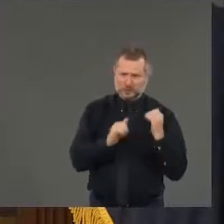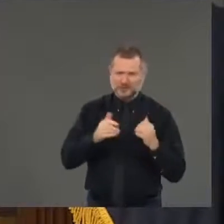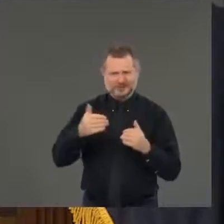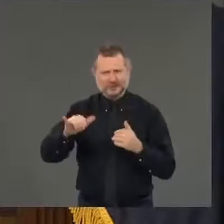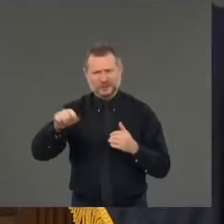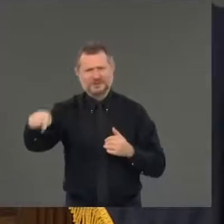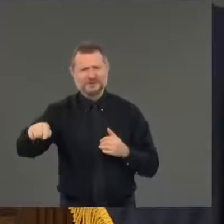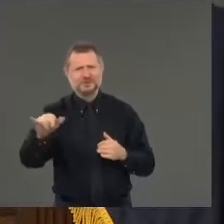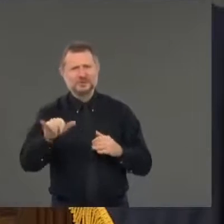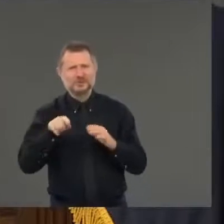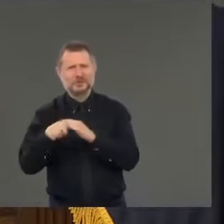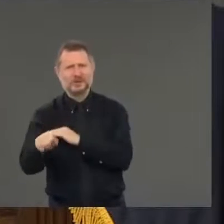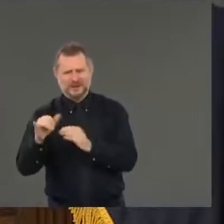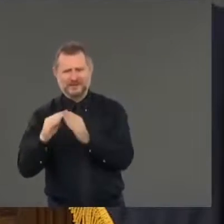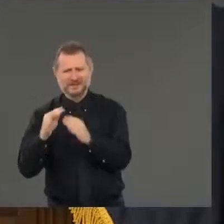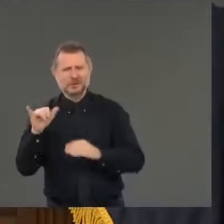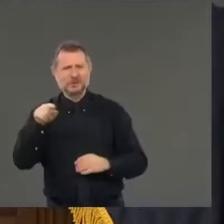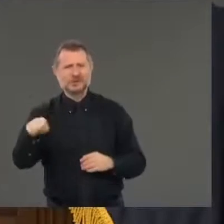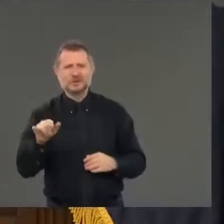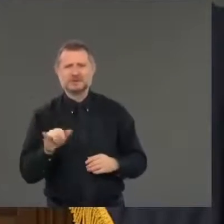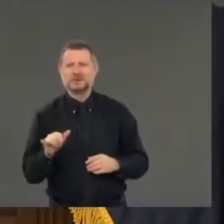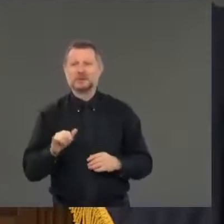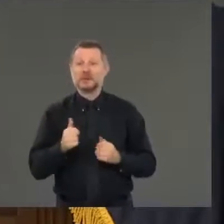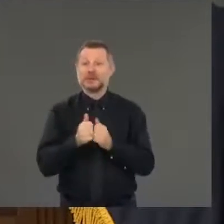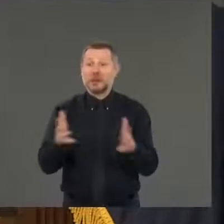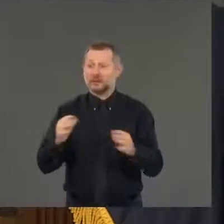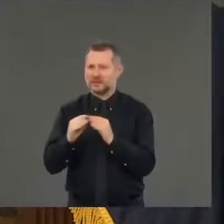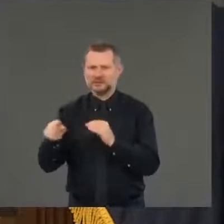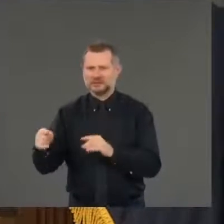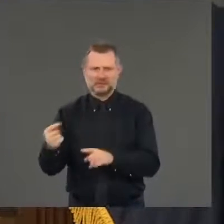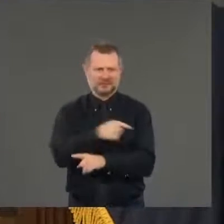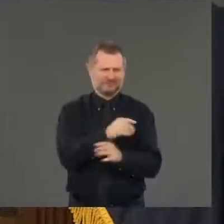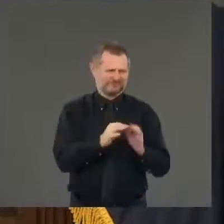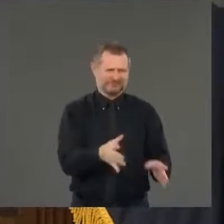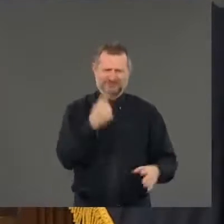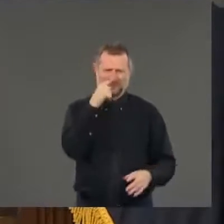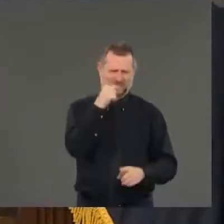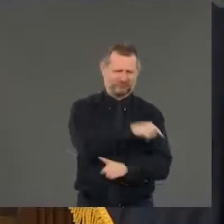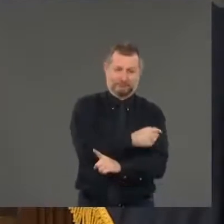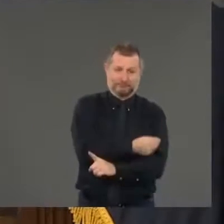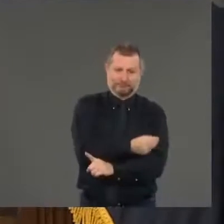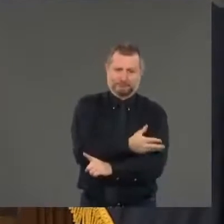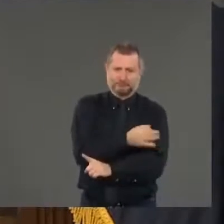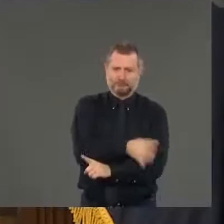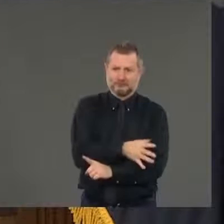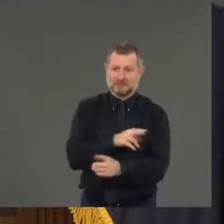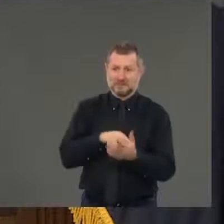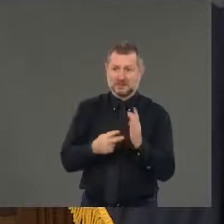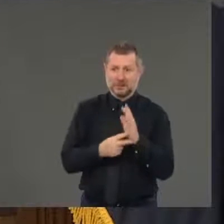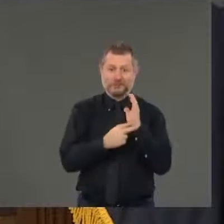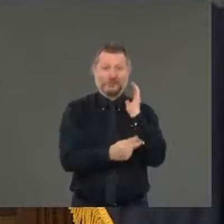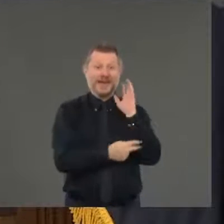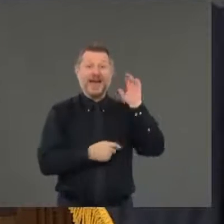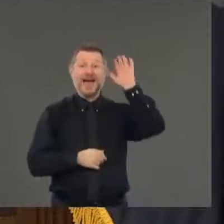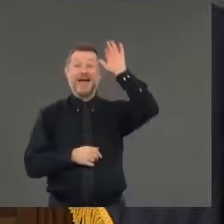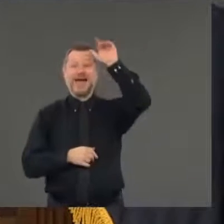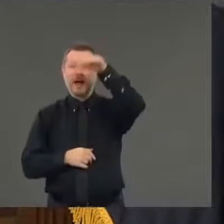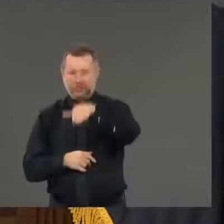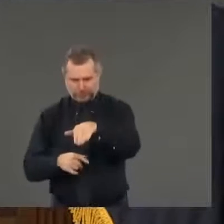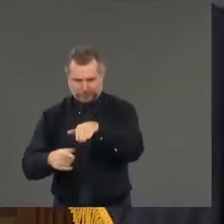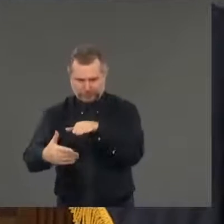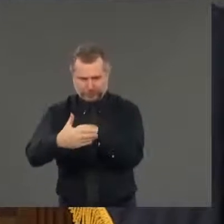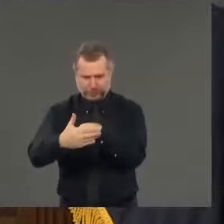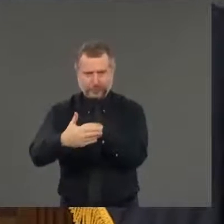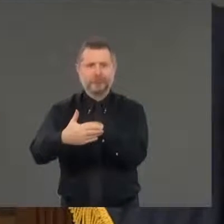the tunnel, then where do you think you're going? To a tunnel that'll bring you to the bottom of